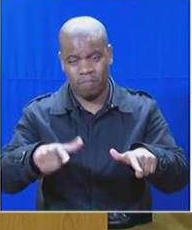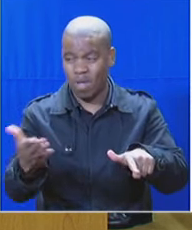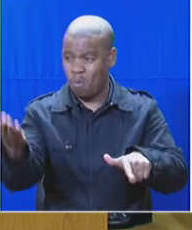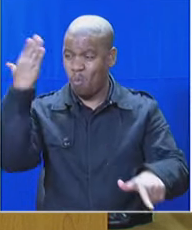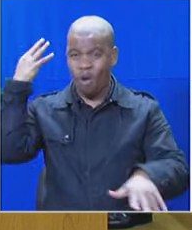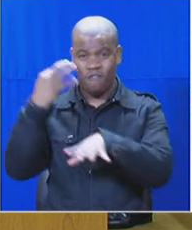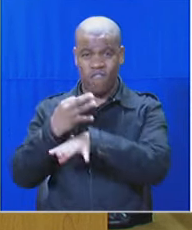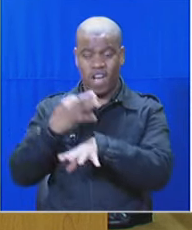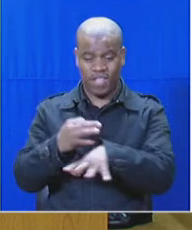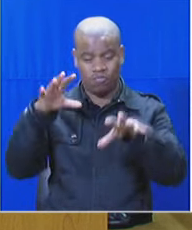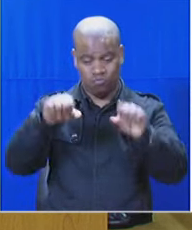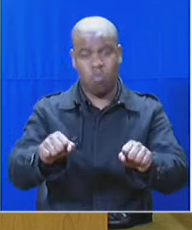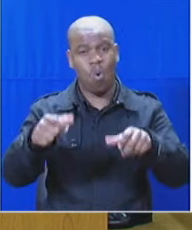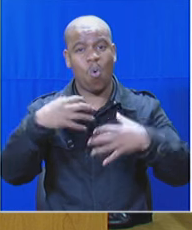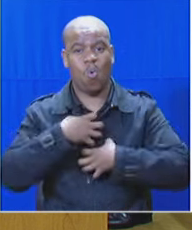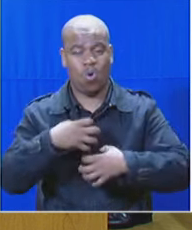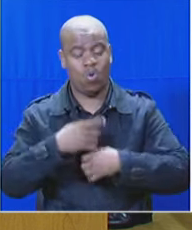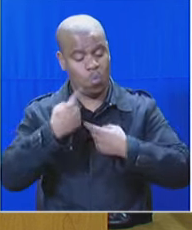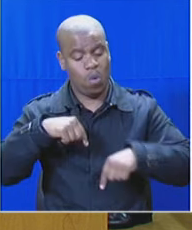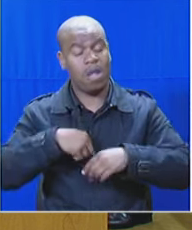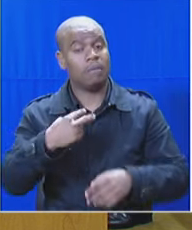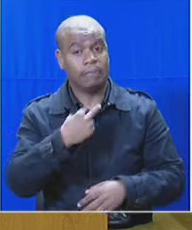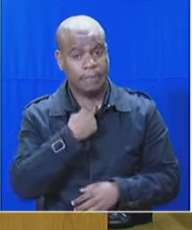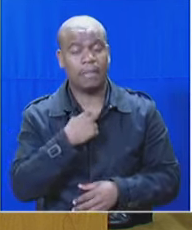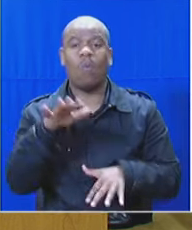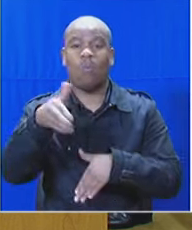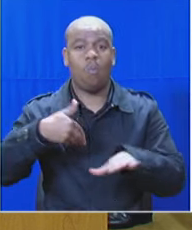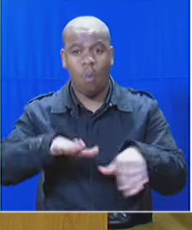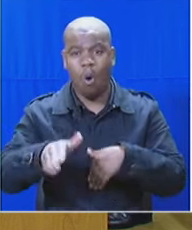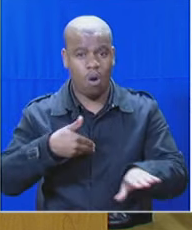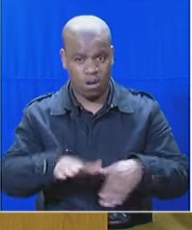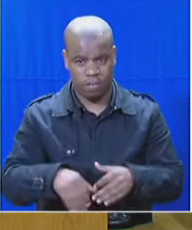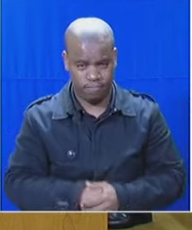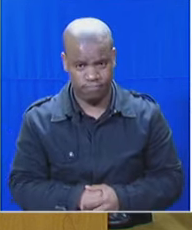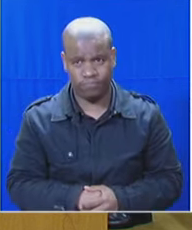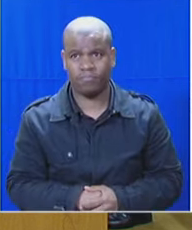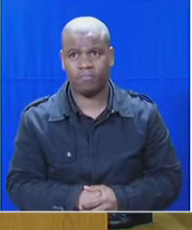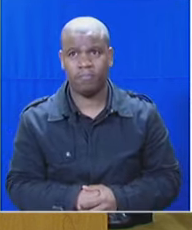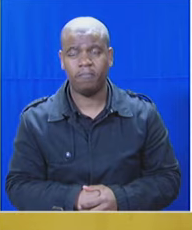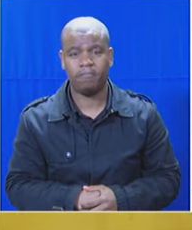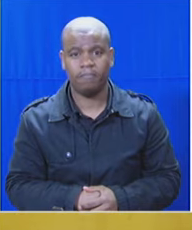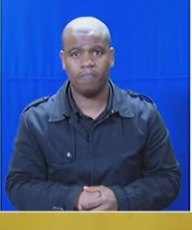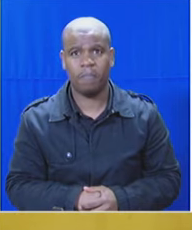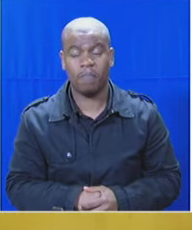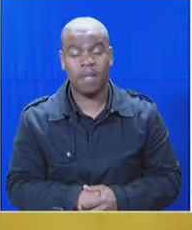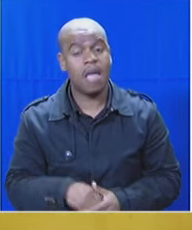Honorable members. asikwazi ukuhamba. Honorable members, order. Hey mama, oh